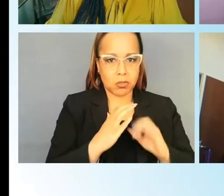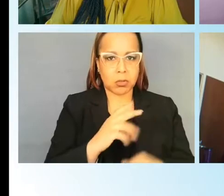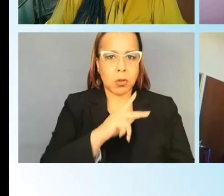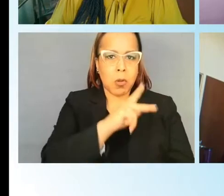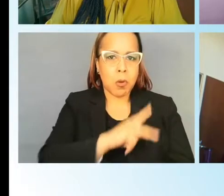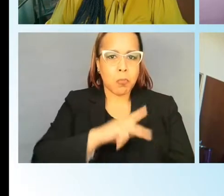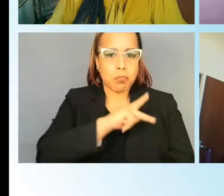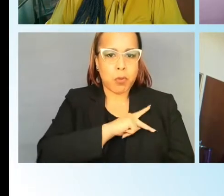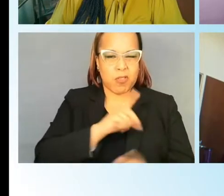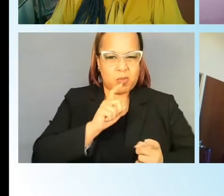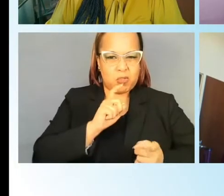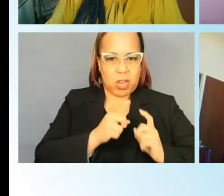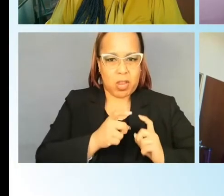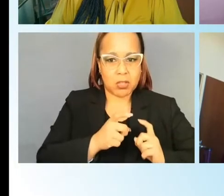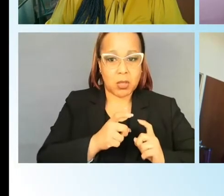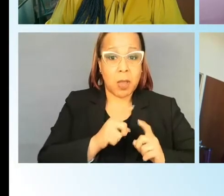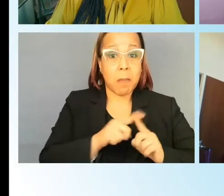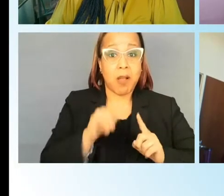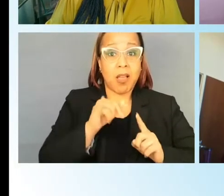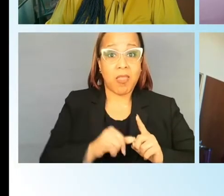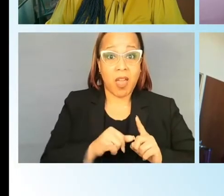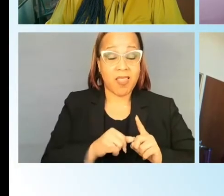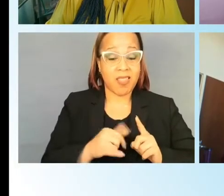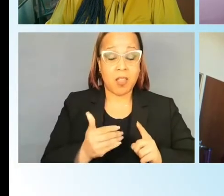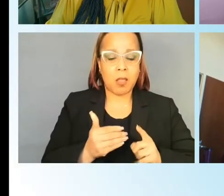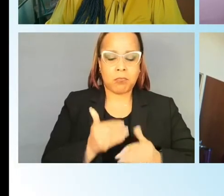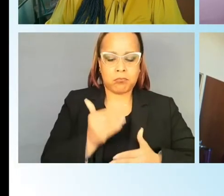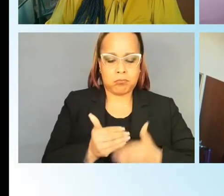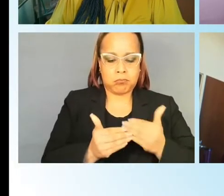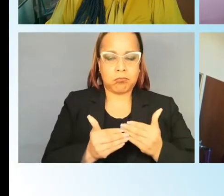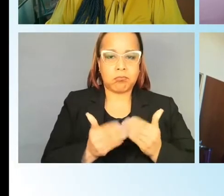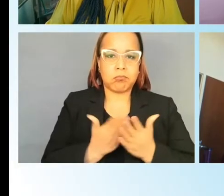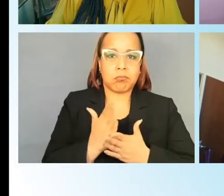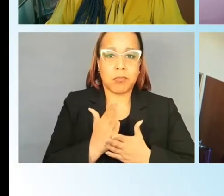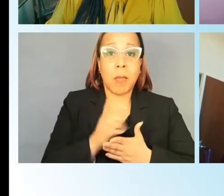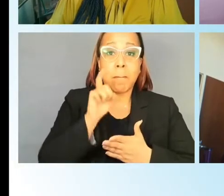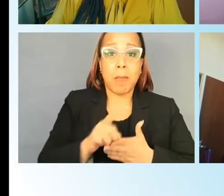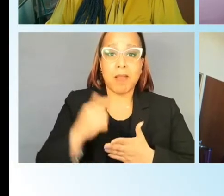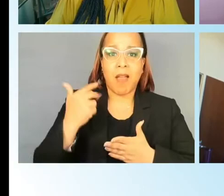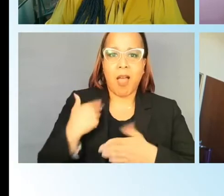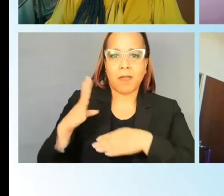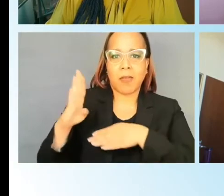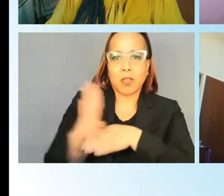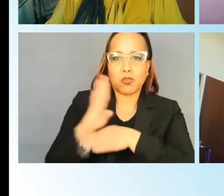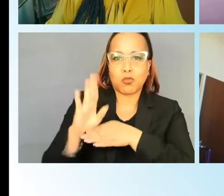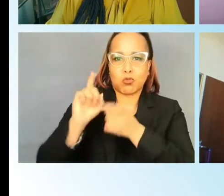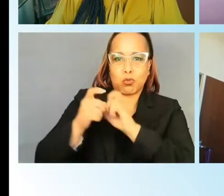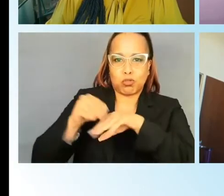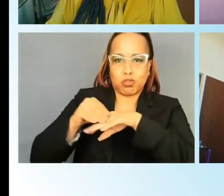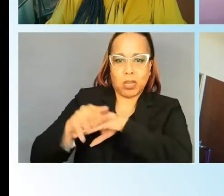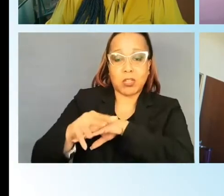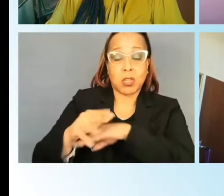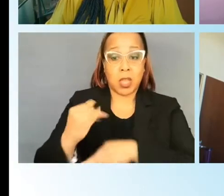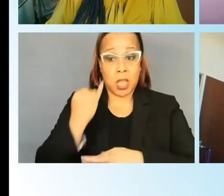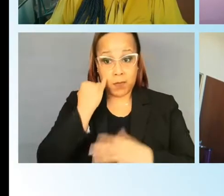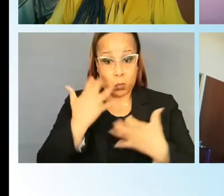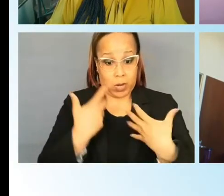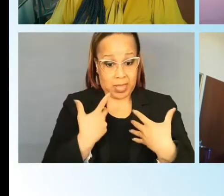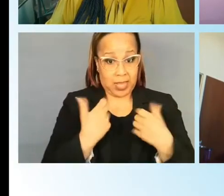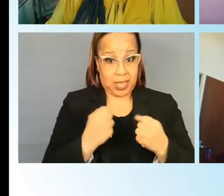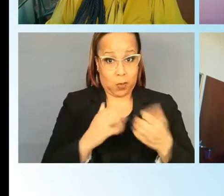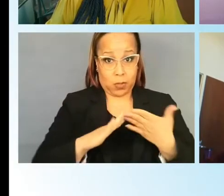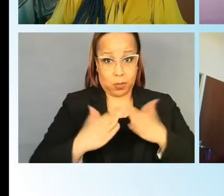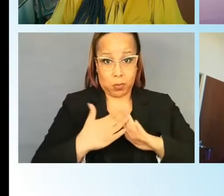change, but it is a journey and it has to include institutional change. So we have to get to a point where if we want to heal as a community,